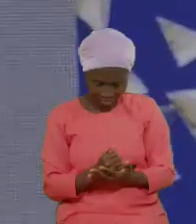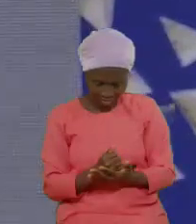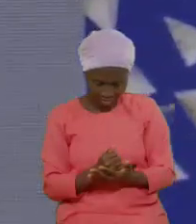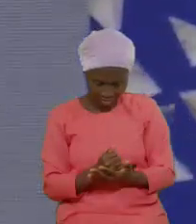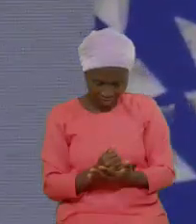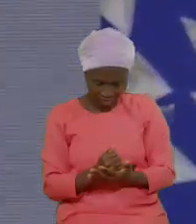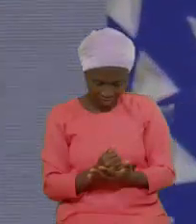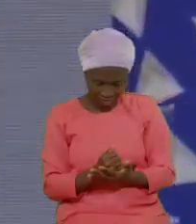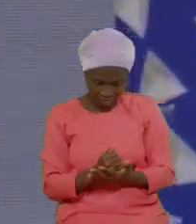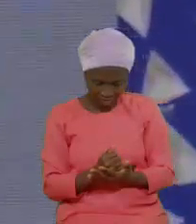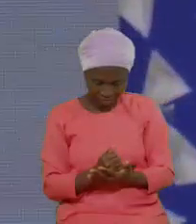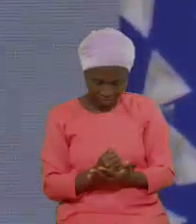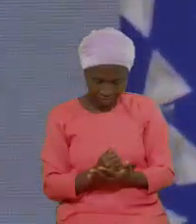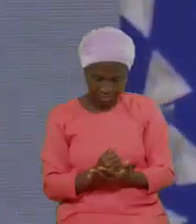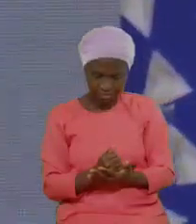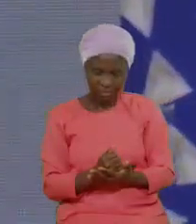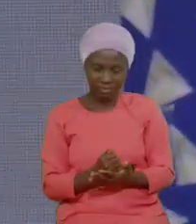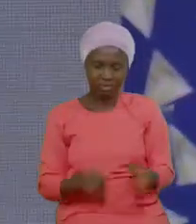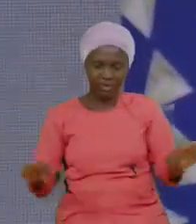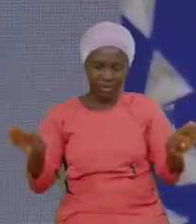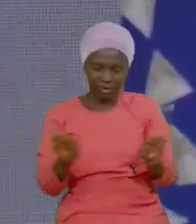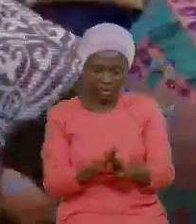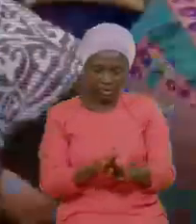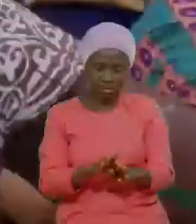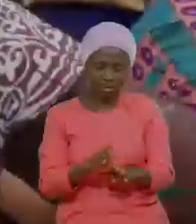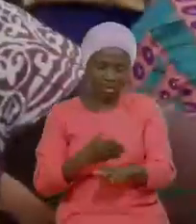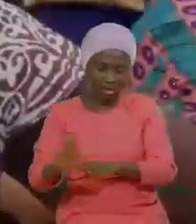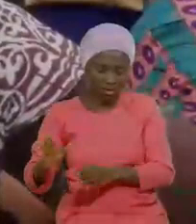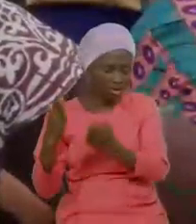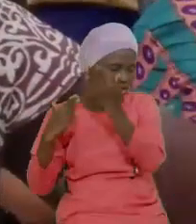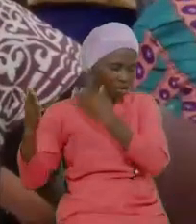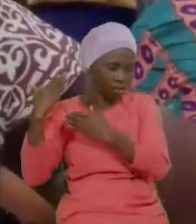Lock away the past from every mind.